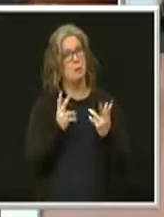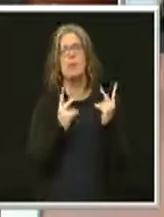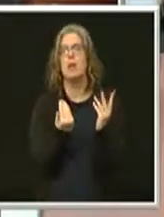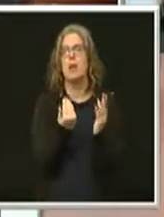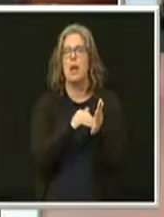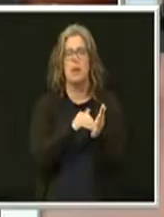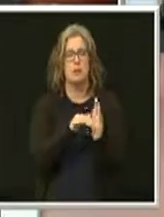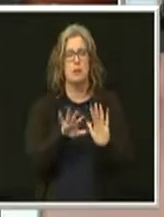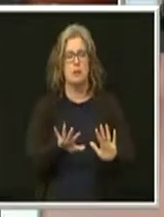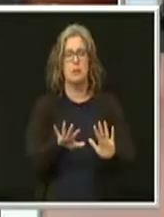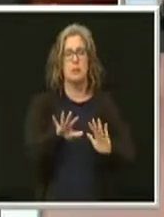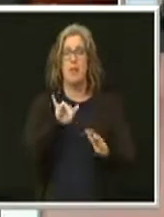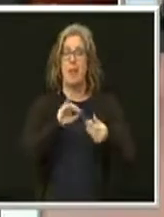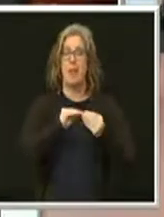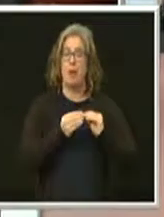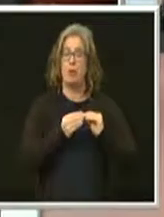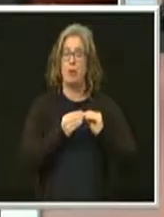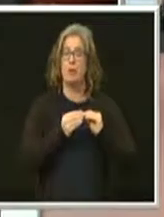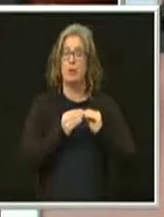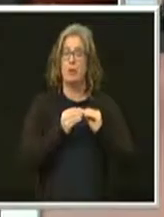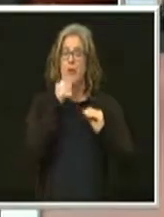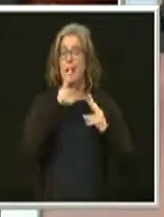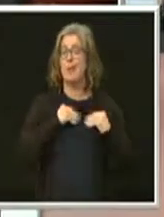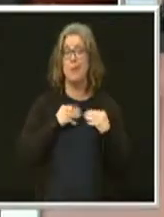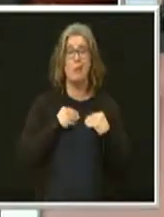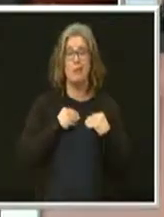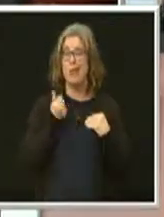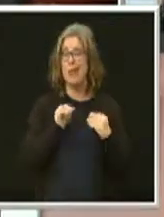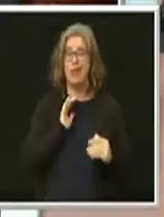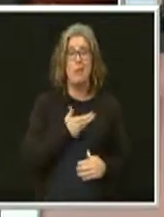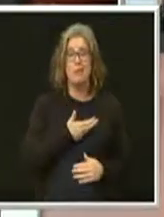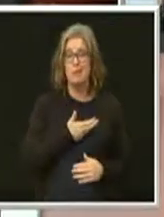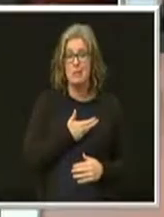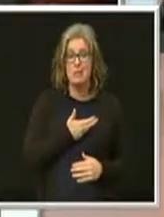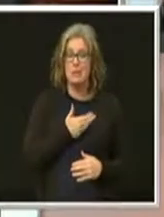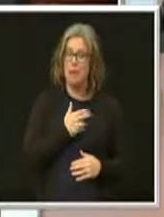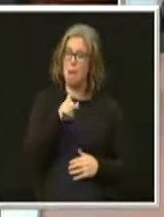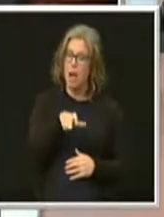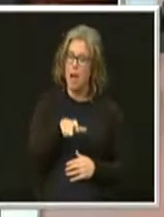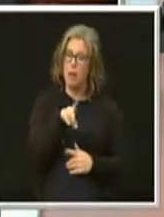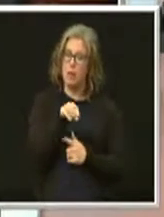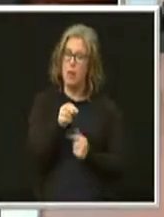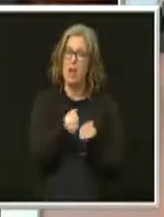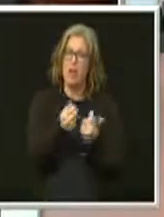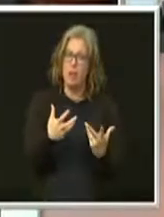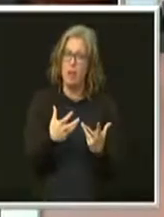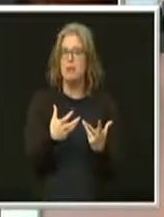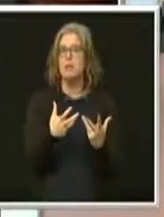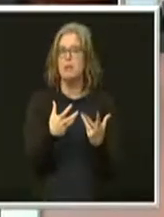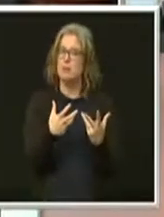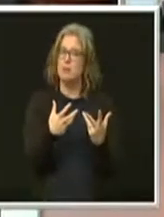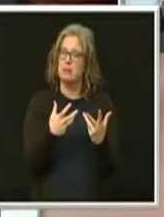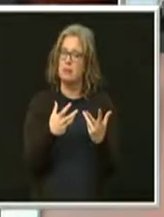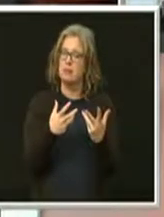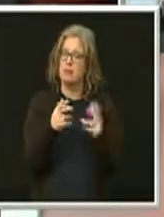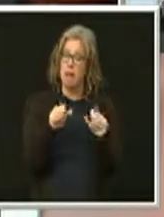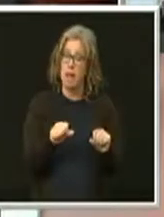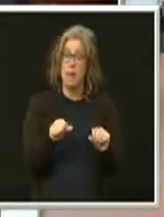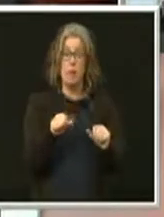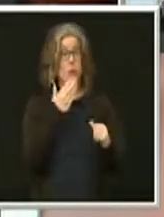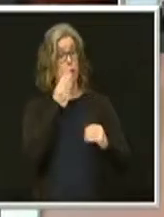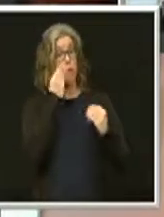again, that number is totally unacceptable to any of us. So we have to do everything about it. The good news